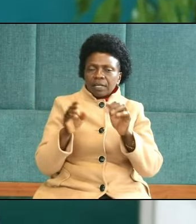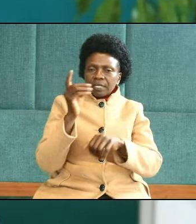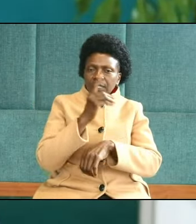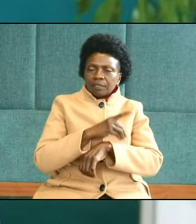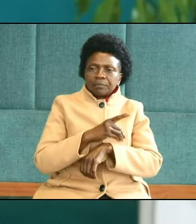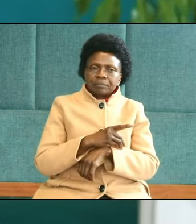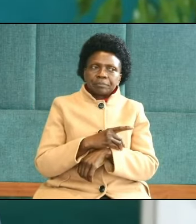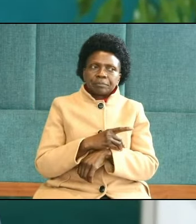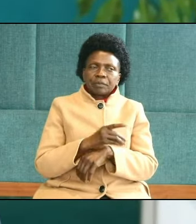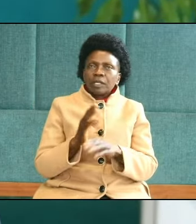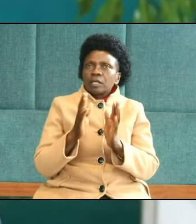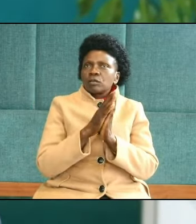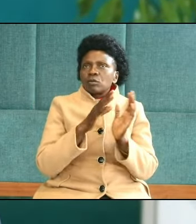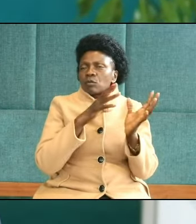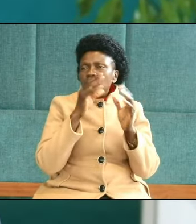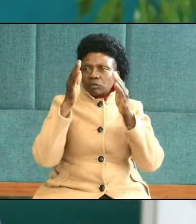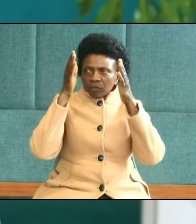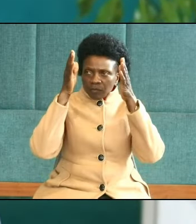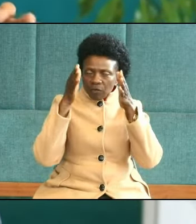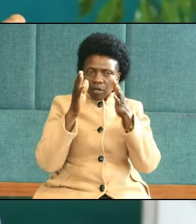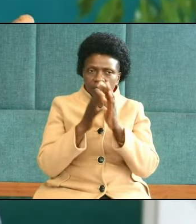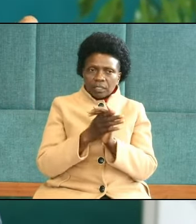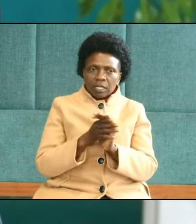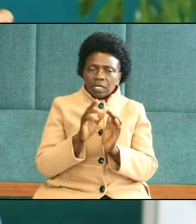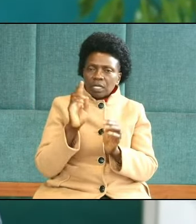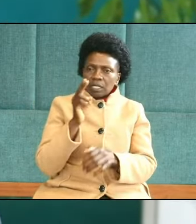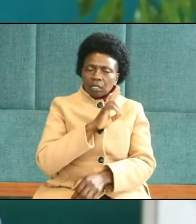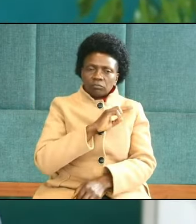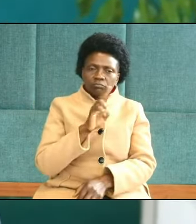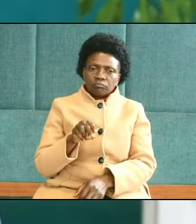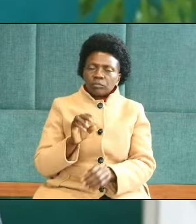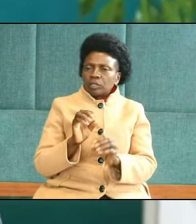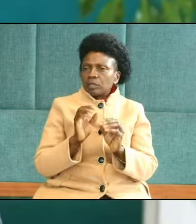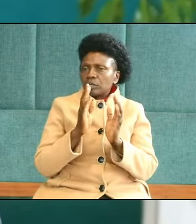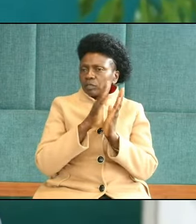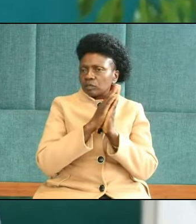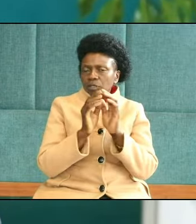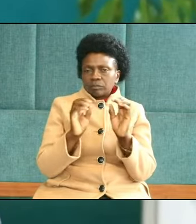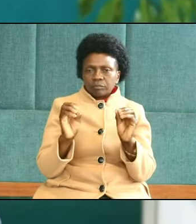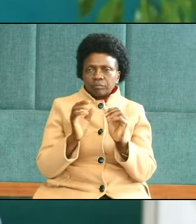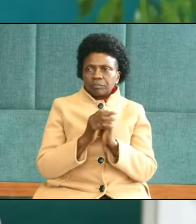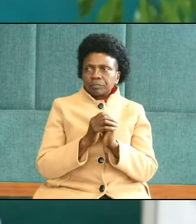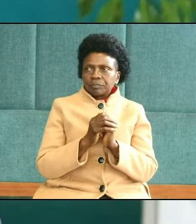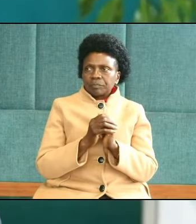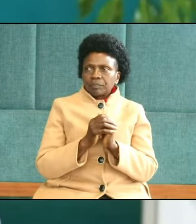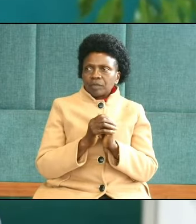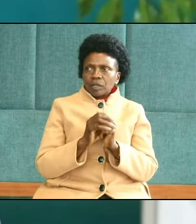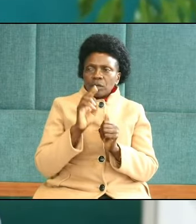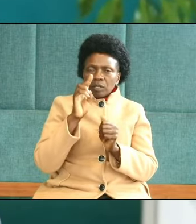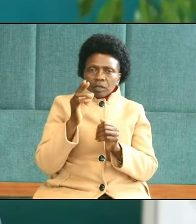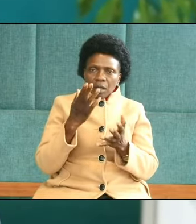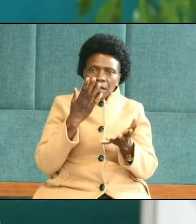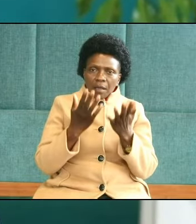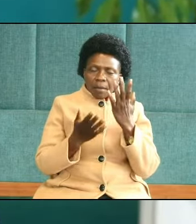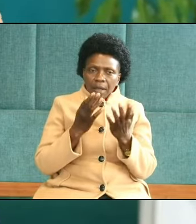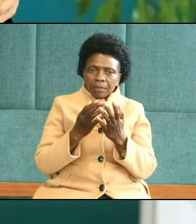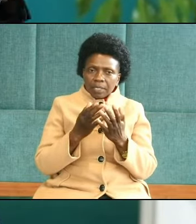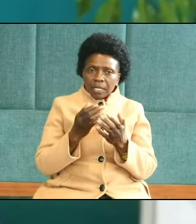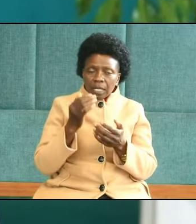story that we're going to look at is an unusual story. It's an unusual book. So I'm going to see if you perhaps can